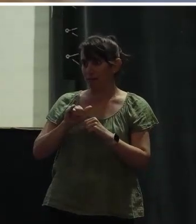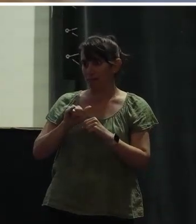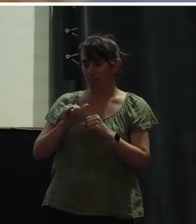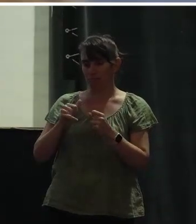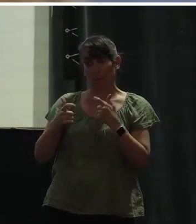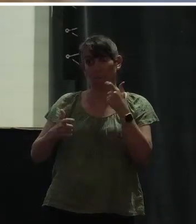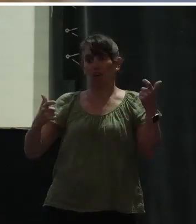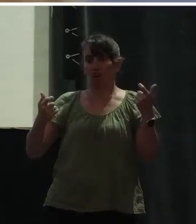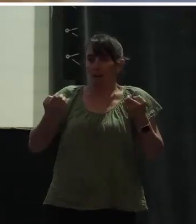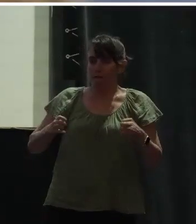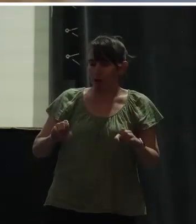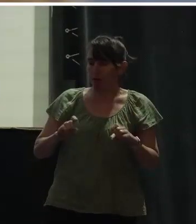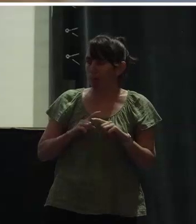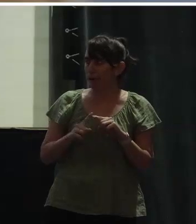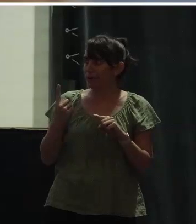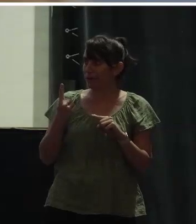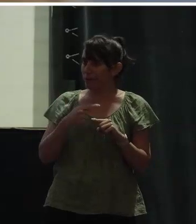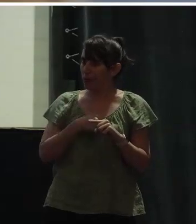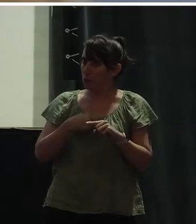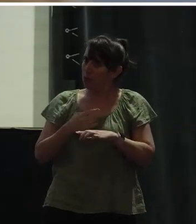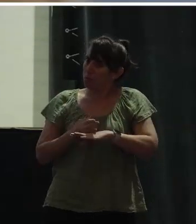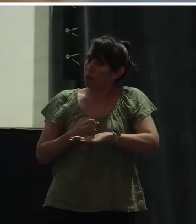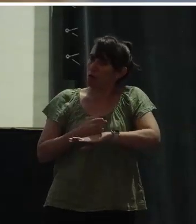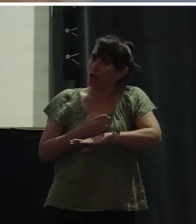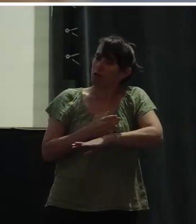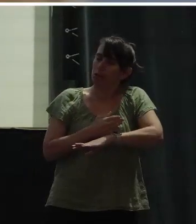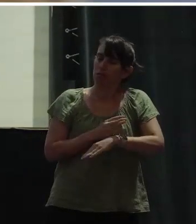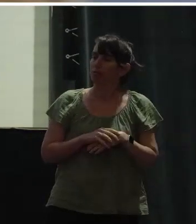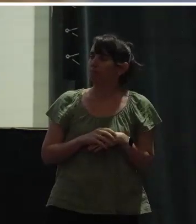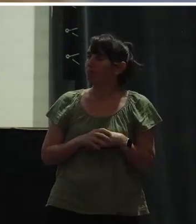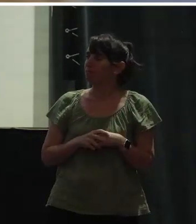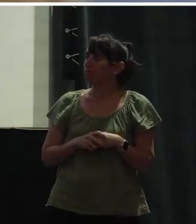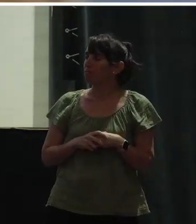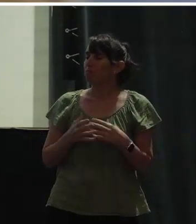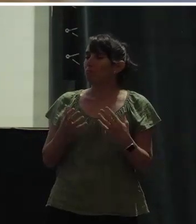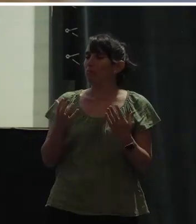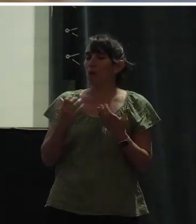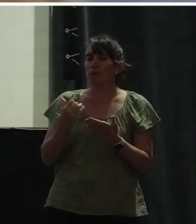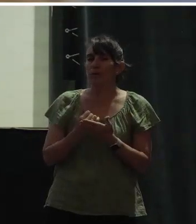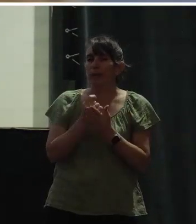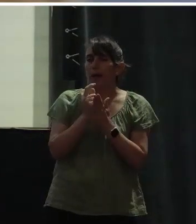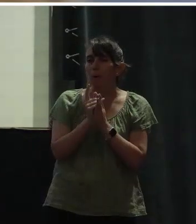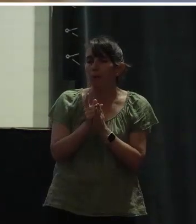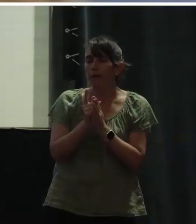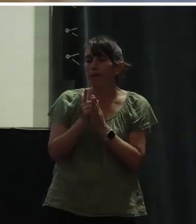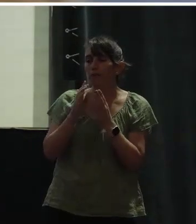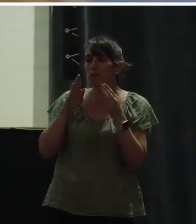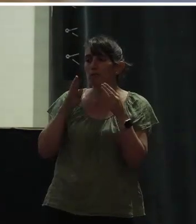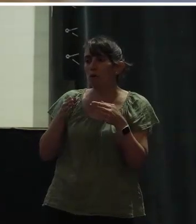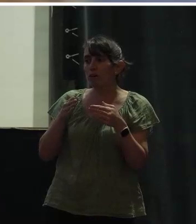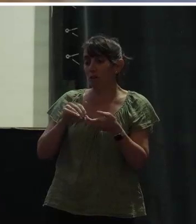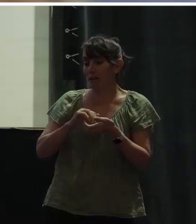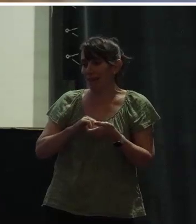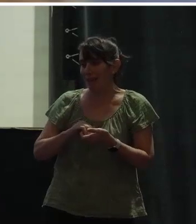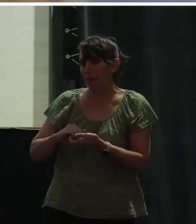but something that we have made steady progress on. Do want to take a moment once again to focus on the